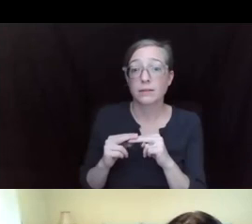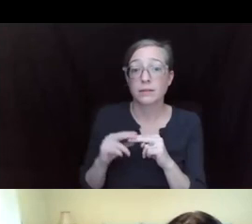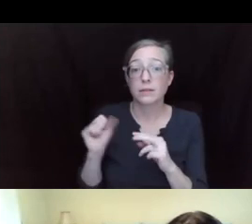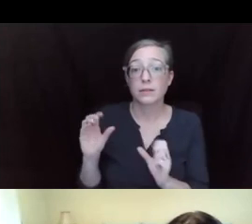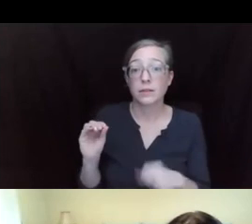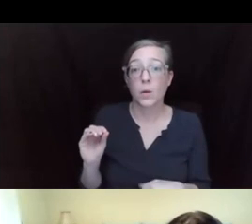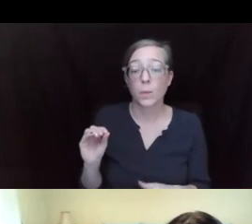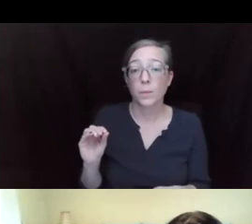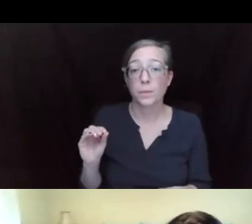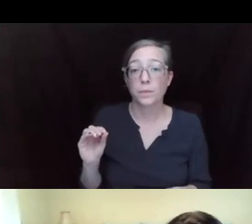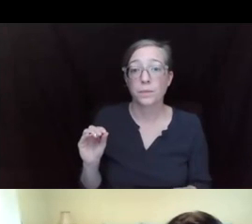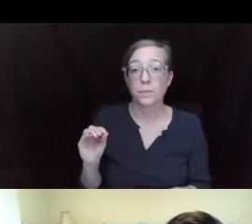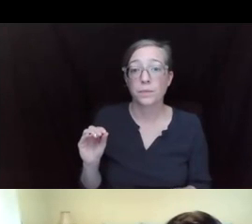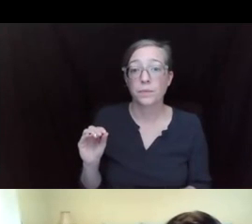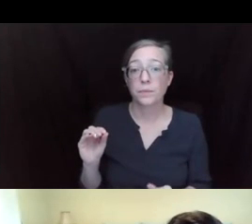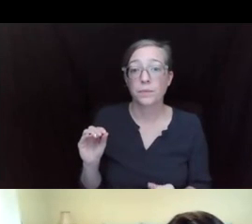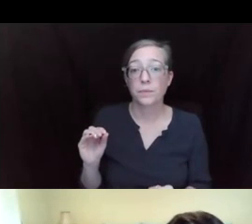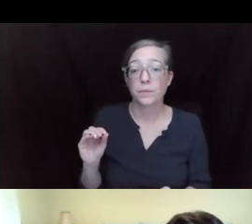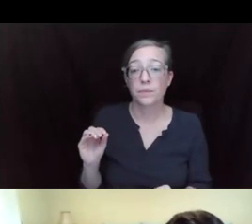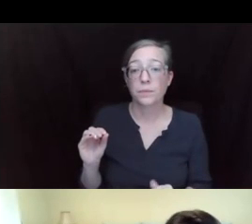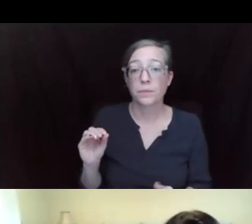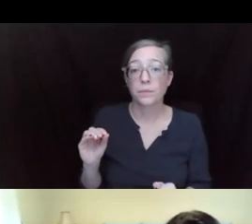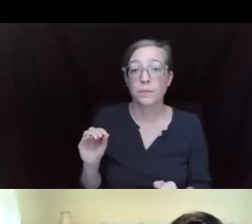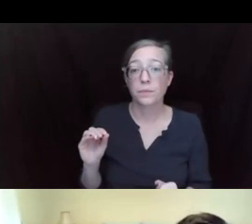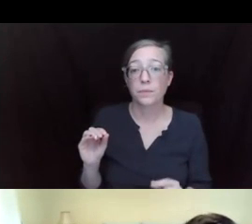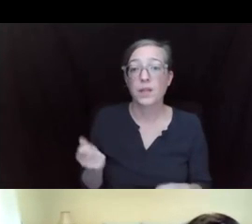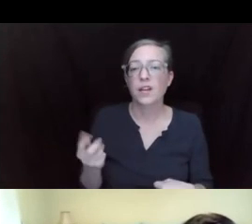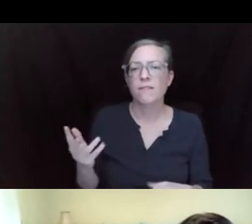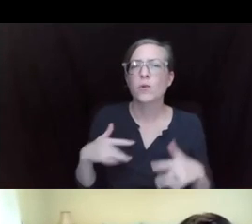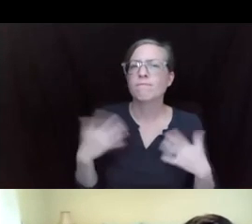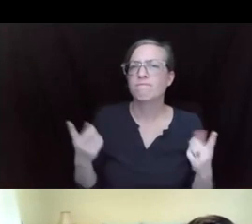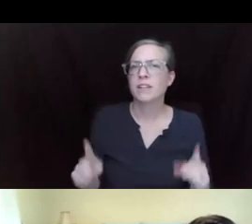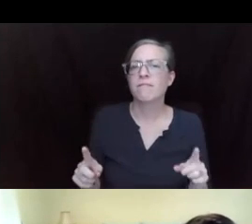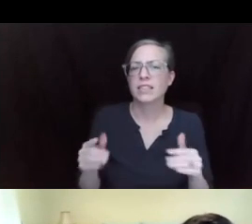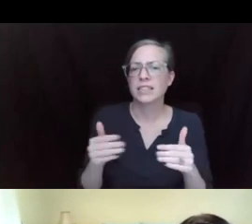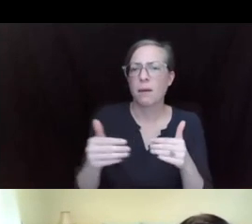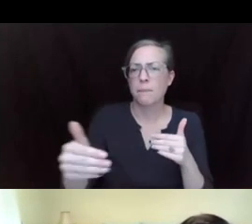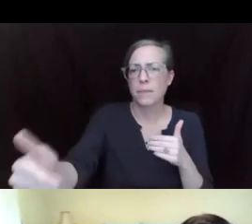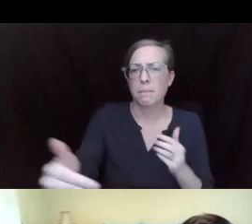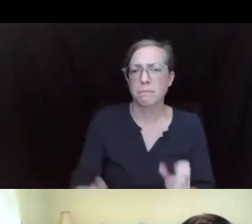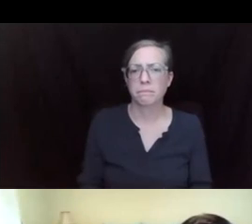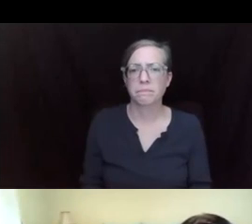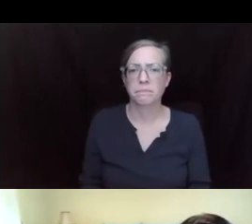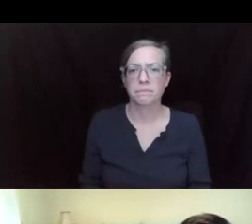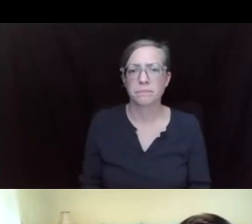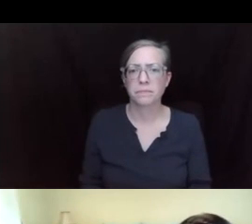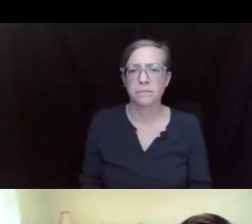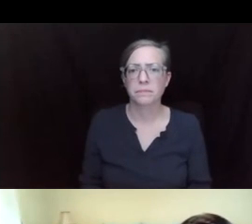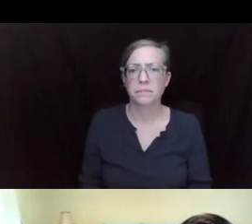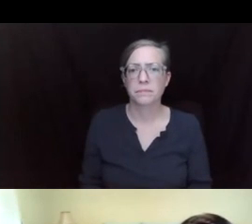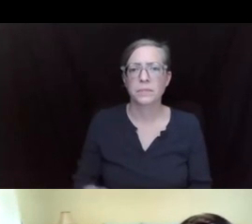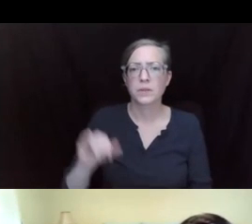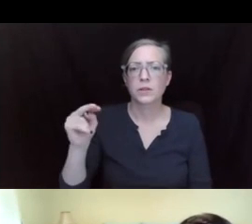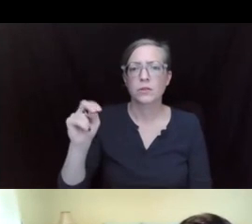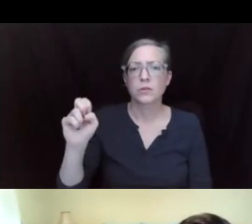So just a few of the events coming up. We have our June Rochester